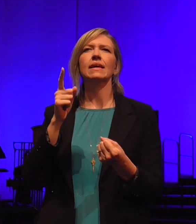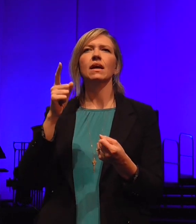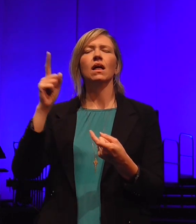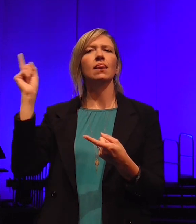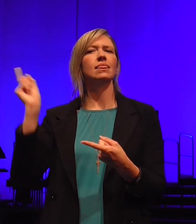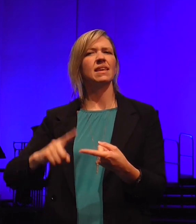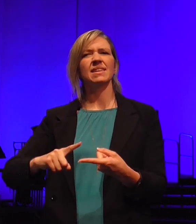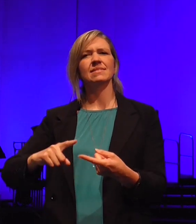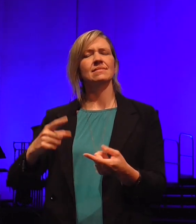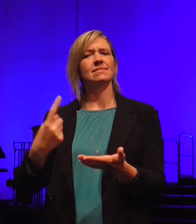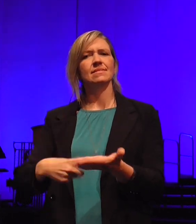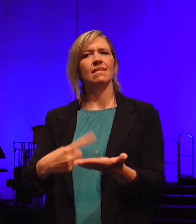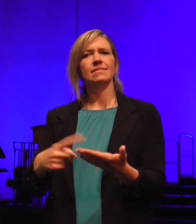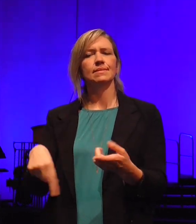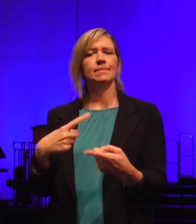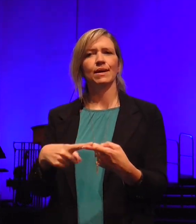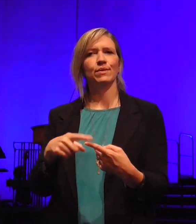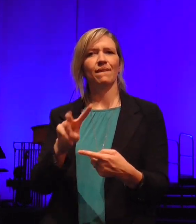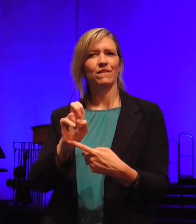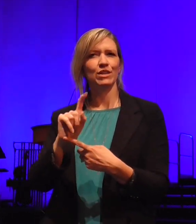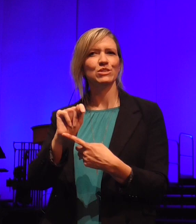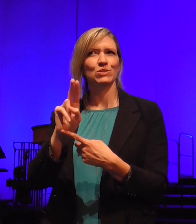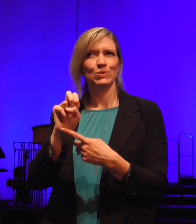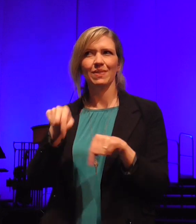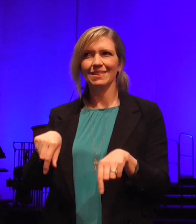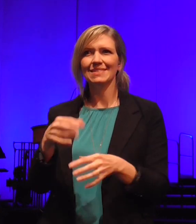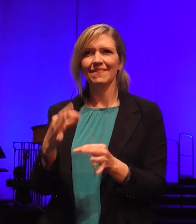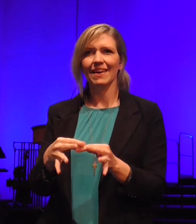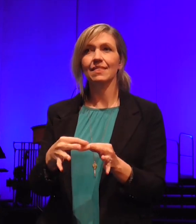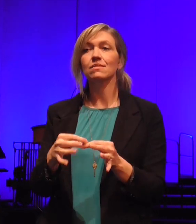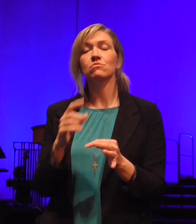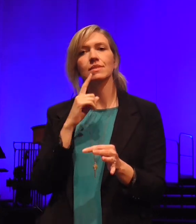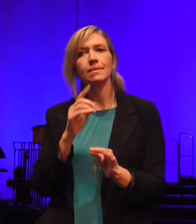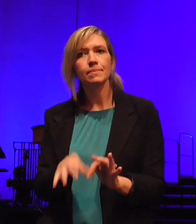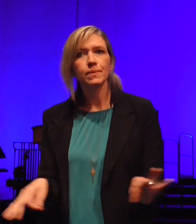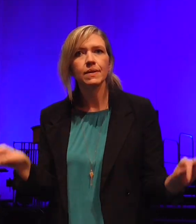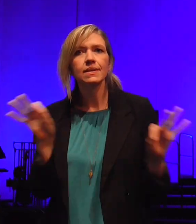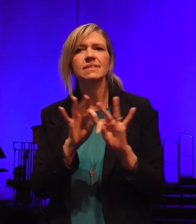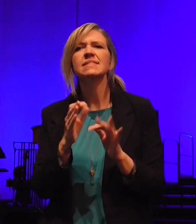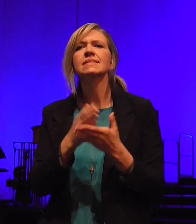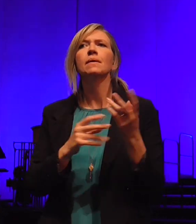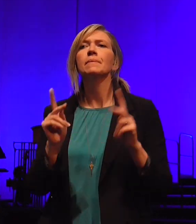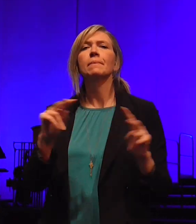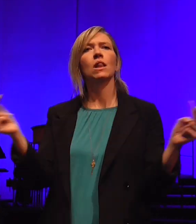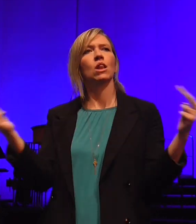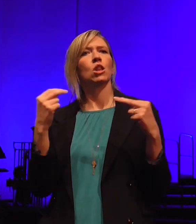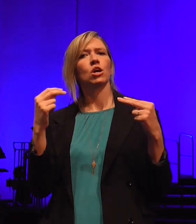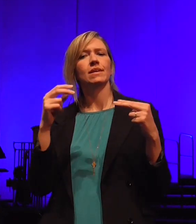about virtue in our faith. It's so important, because some people, they look at us